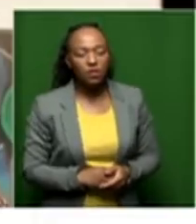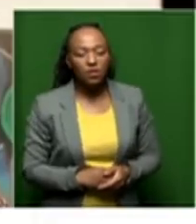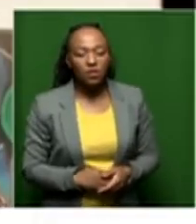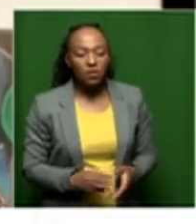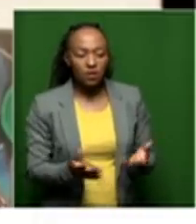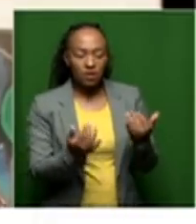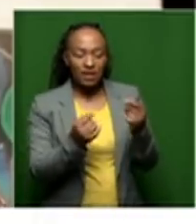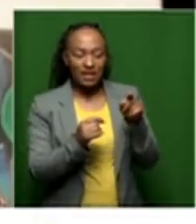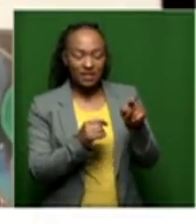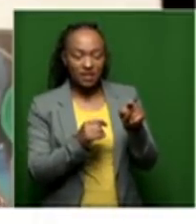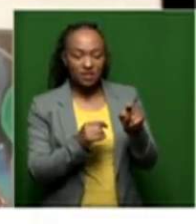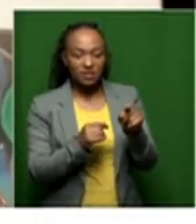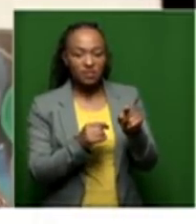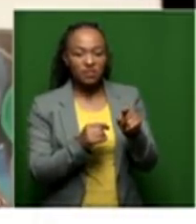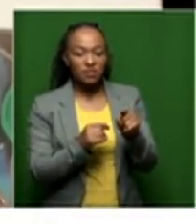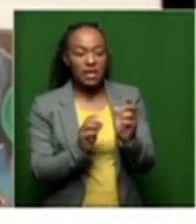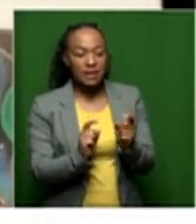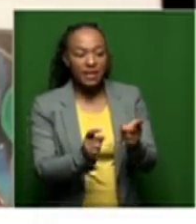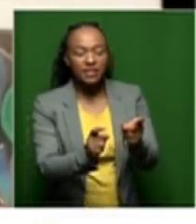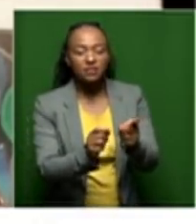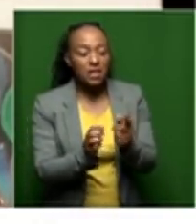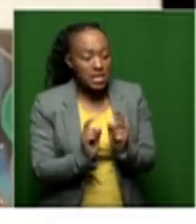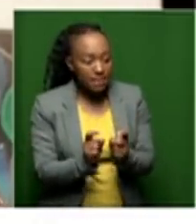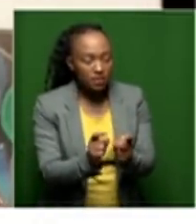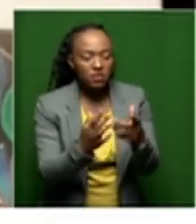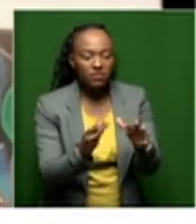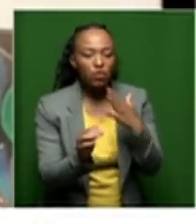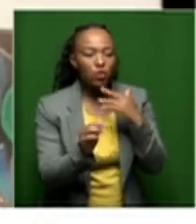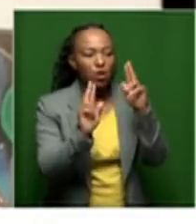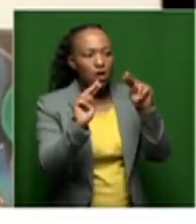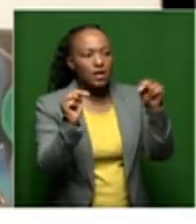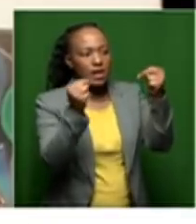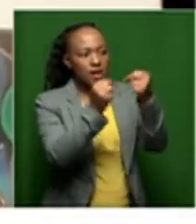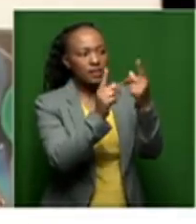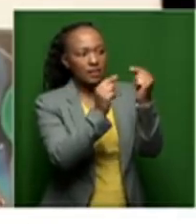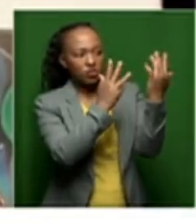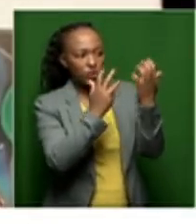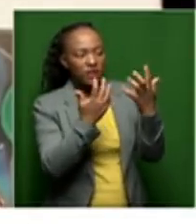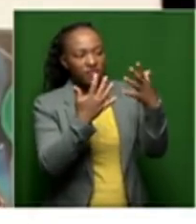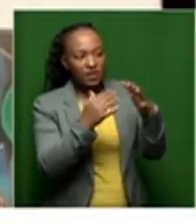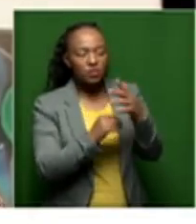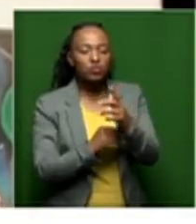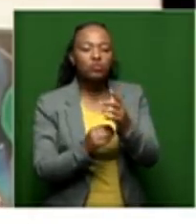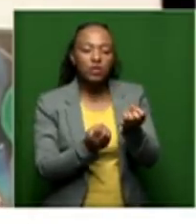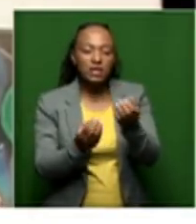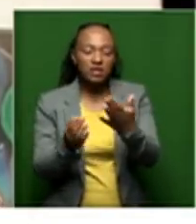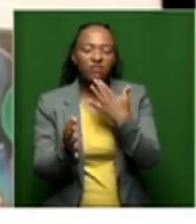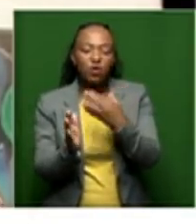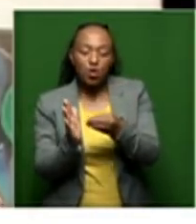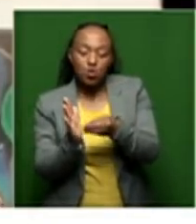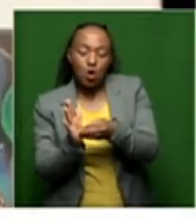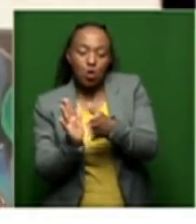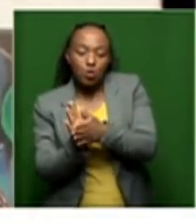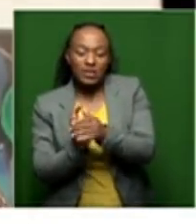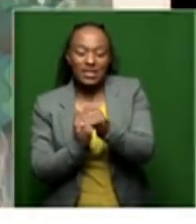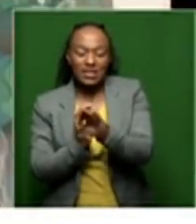the bypassing of the emergency spending protocols that National Treasury had issued, notes 3 and 8